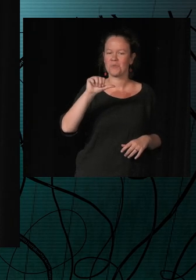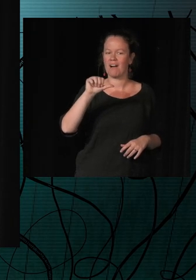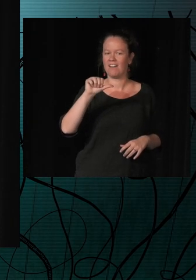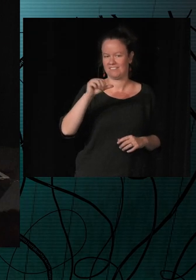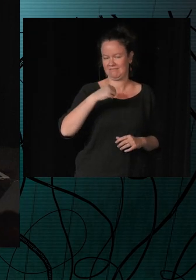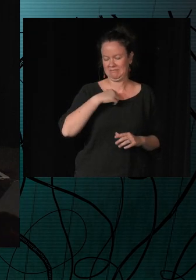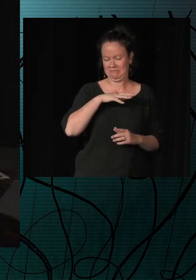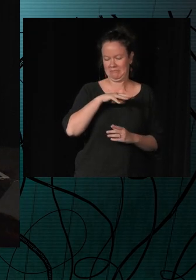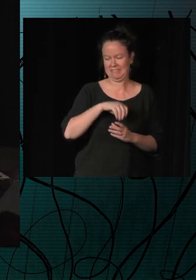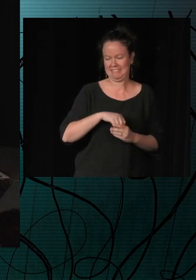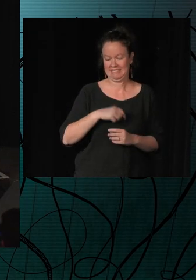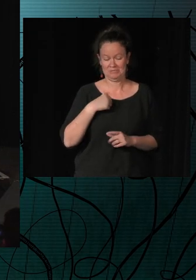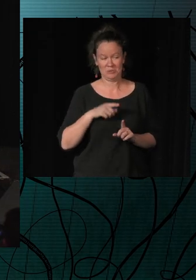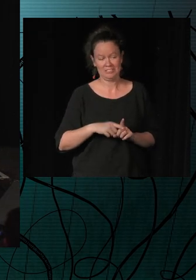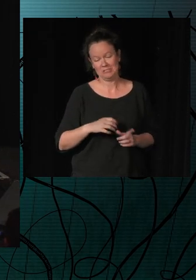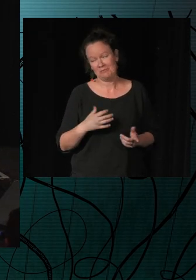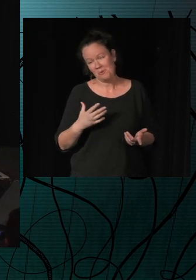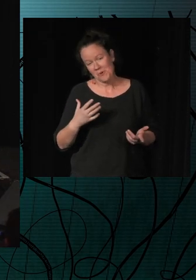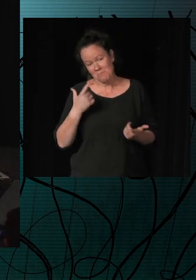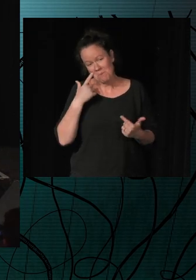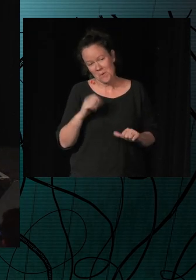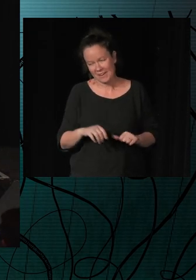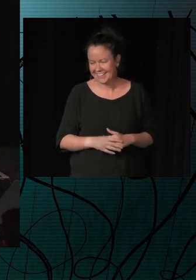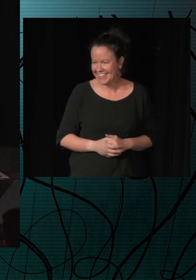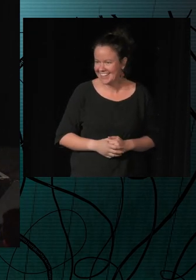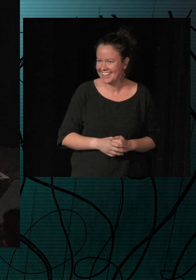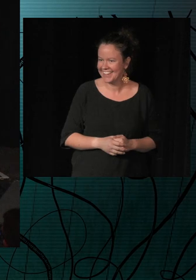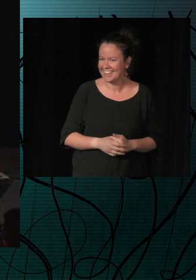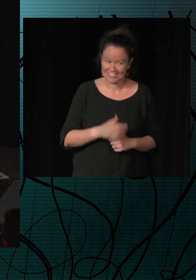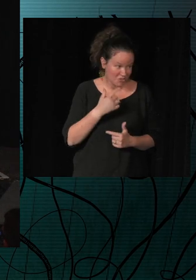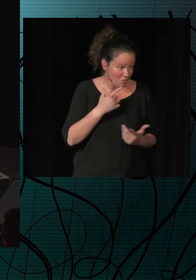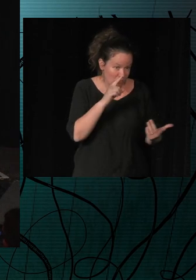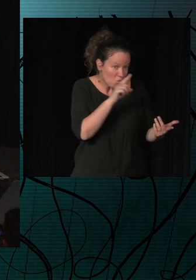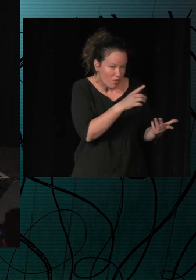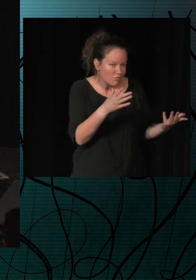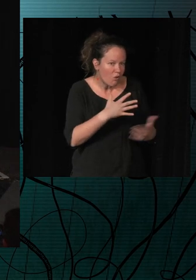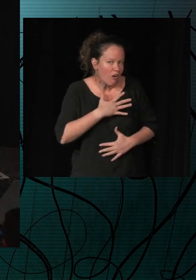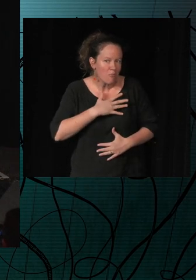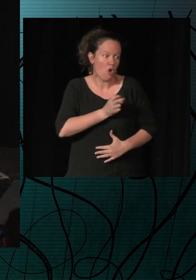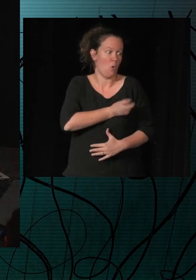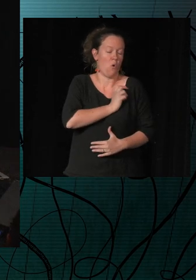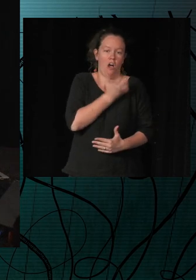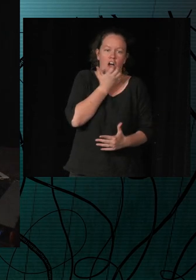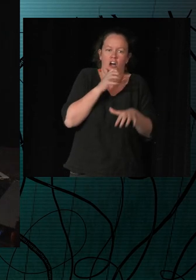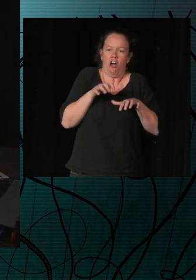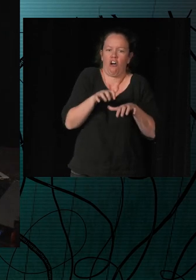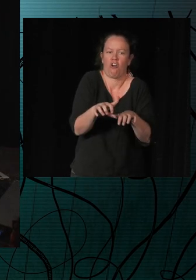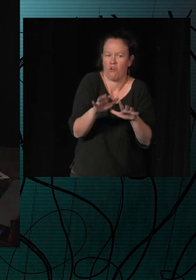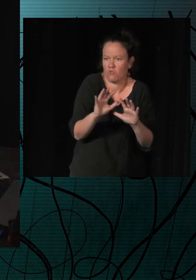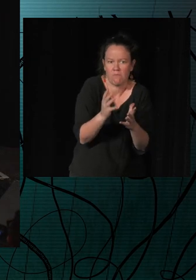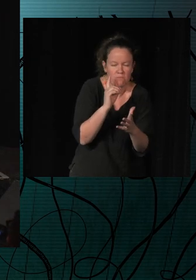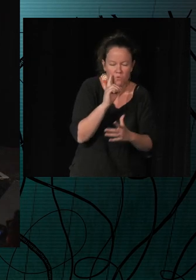caricaturel quand Mme c'est prof donc plus précisément qu'est-ce que par exemple tu viens chercher dans l'horreur quand tu une